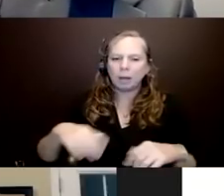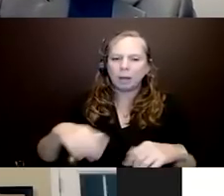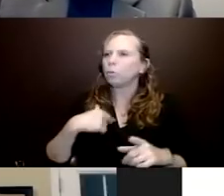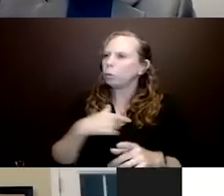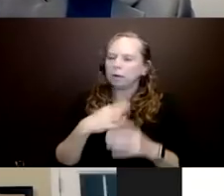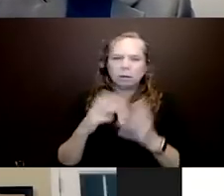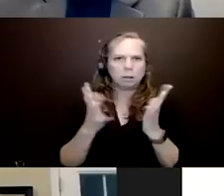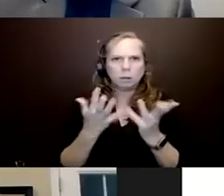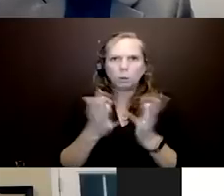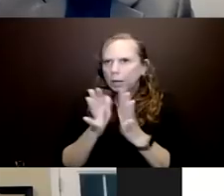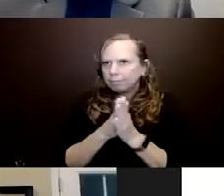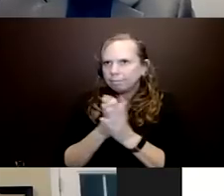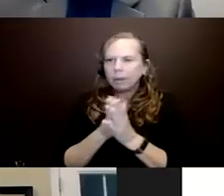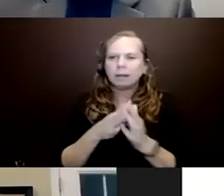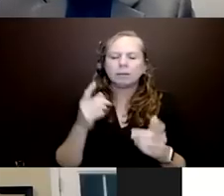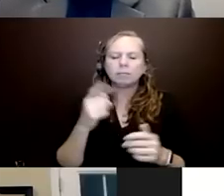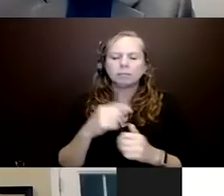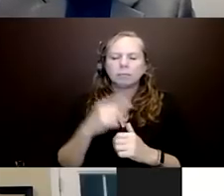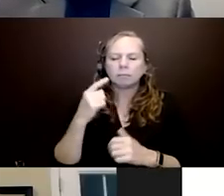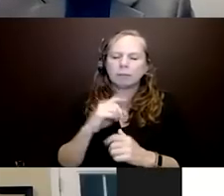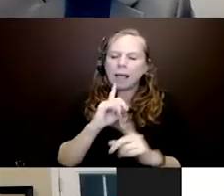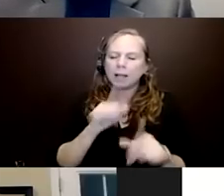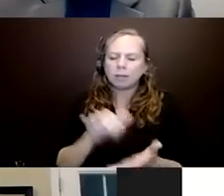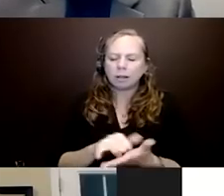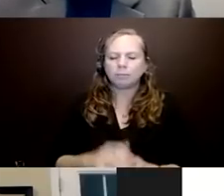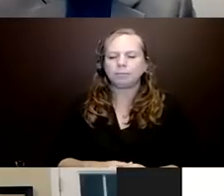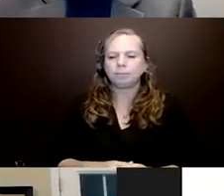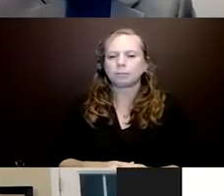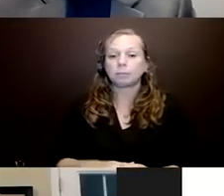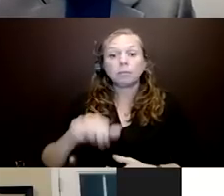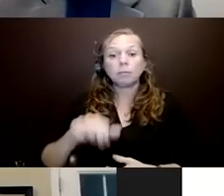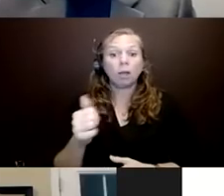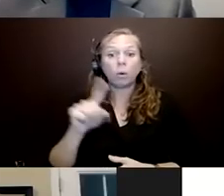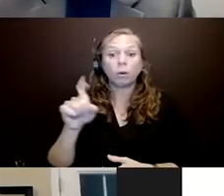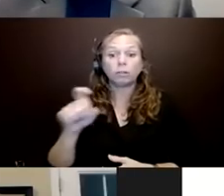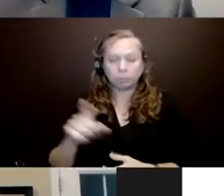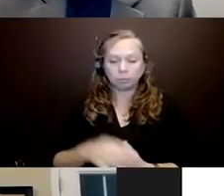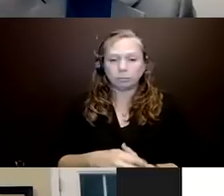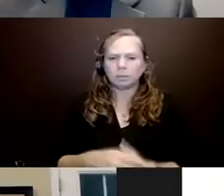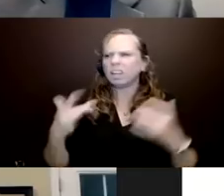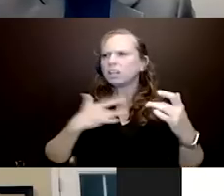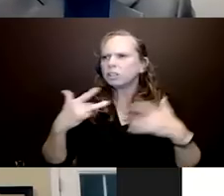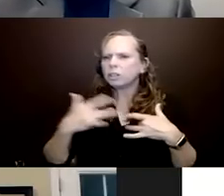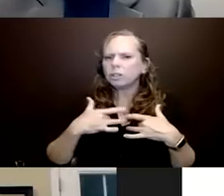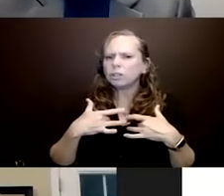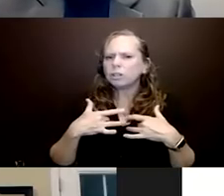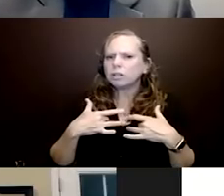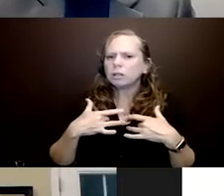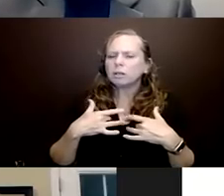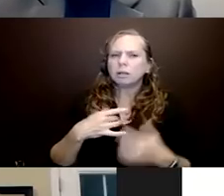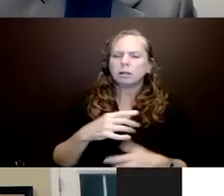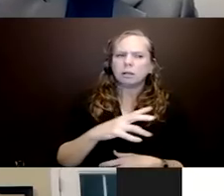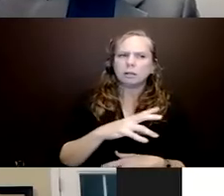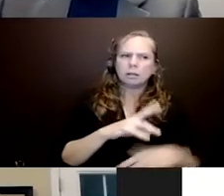question. Thank you. This is a question really voicing some concern about the